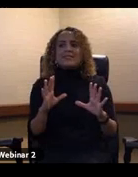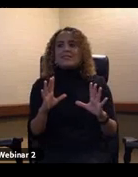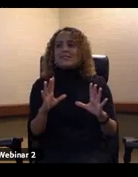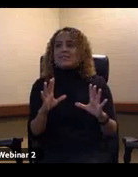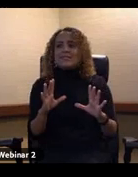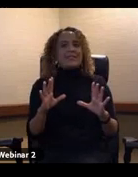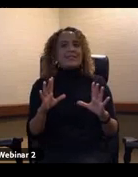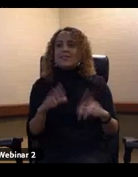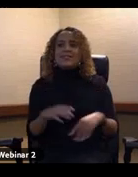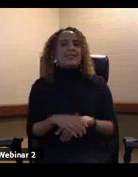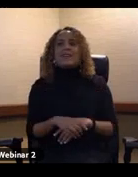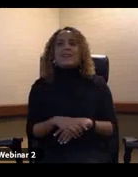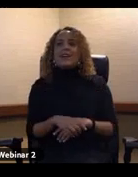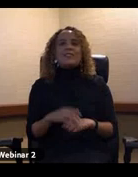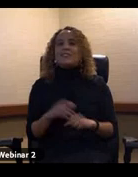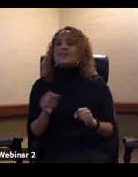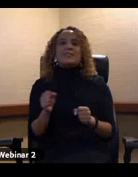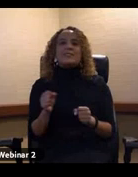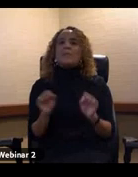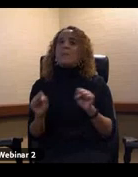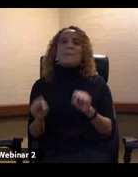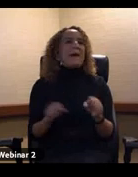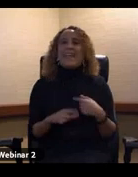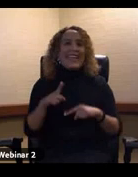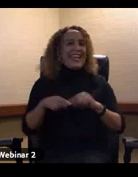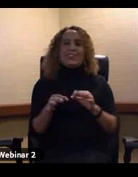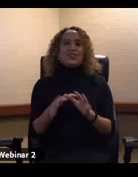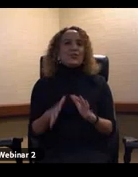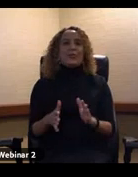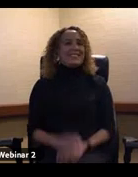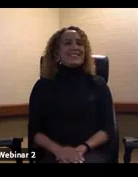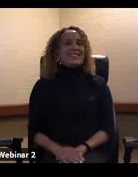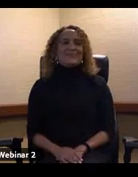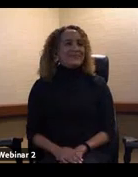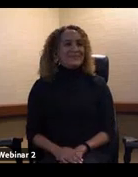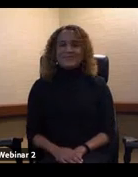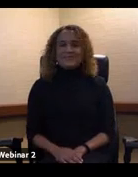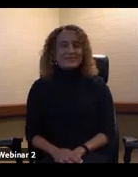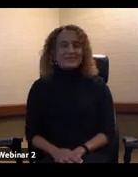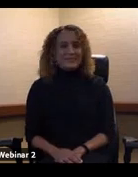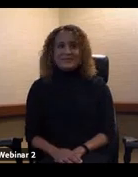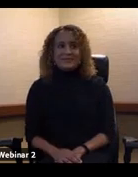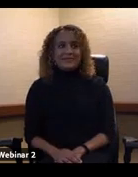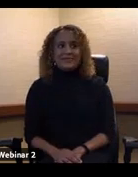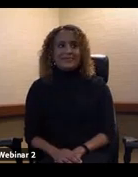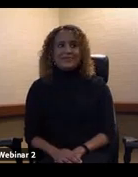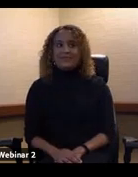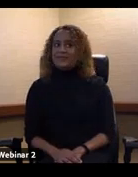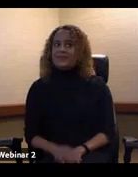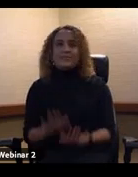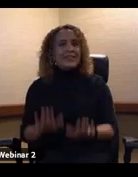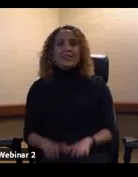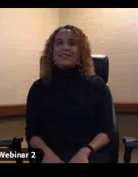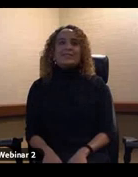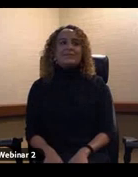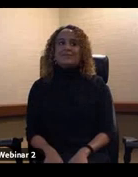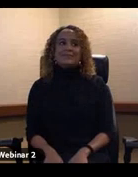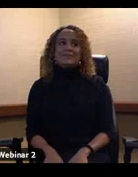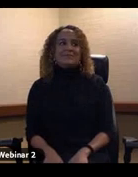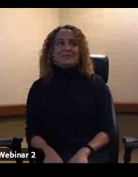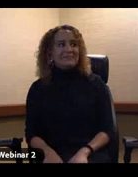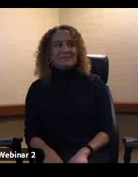stalking, and the experience of survivors, and that fail to incorporate the experience and unique needs of underserved communities, or that include or promote